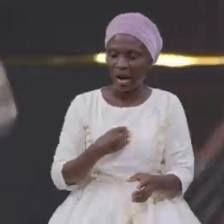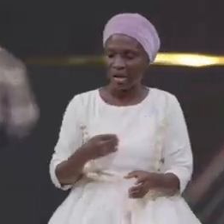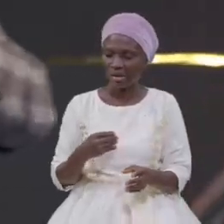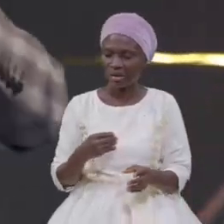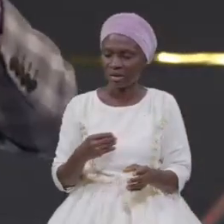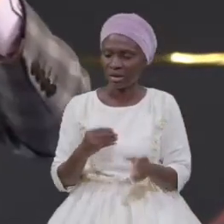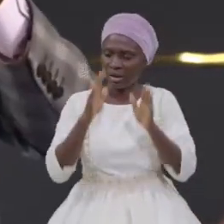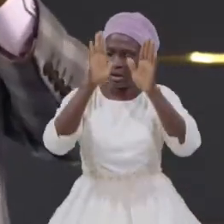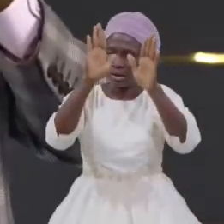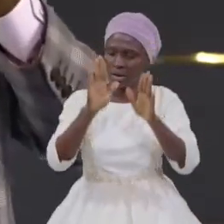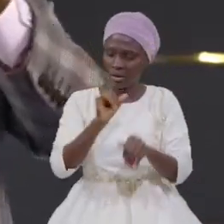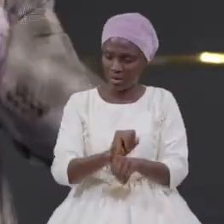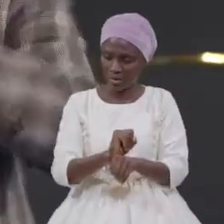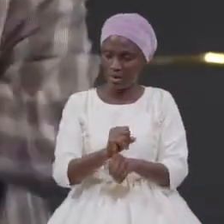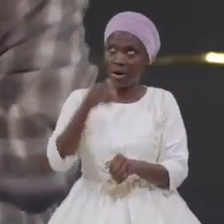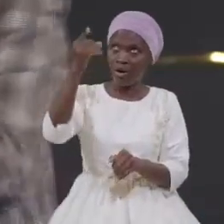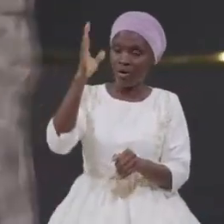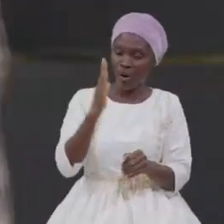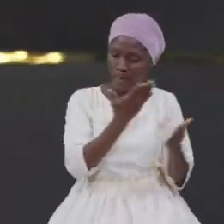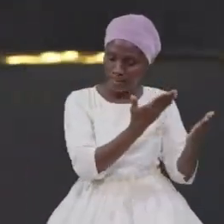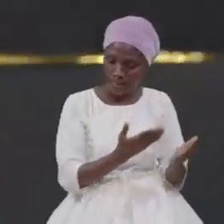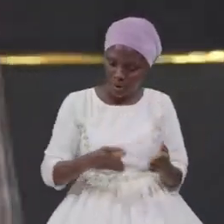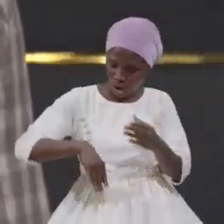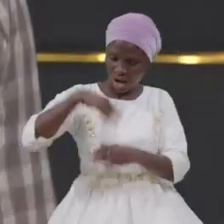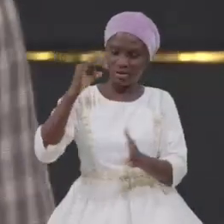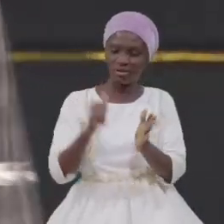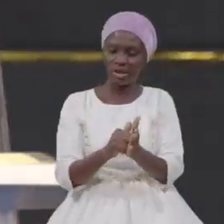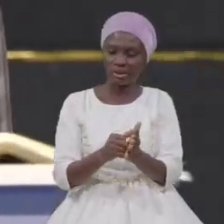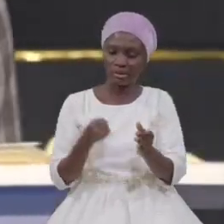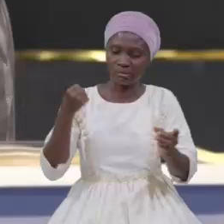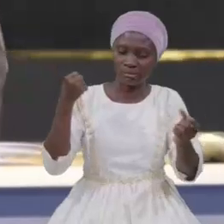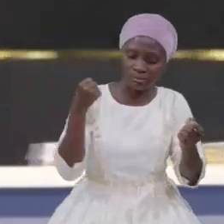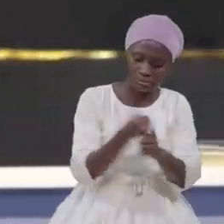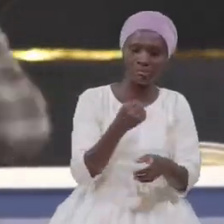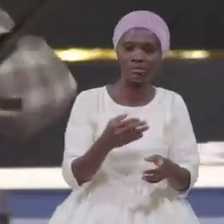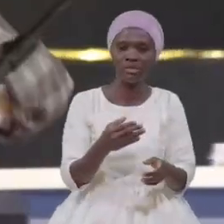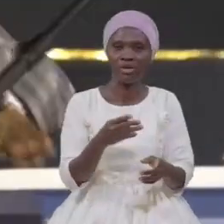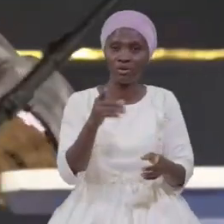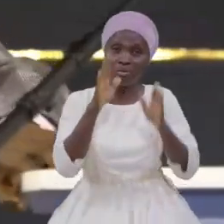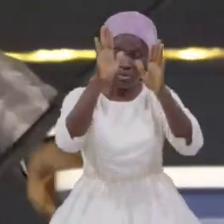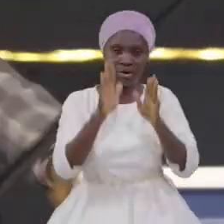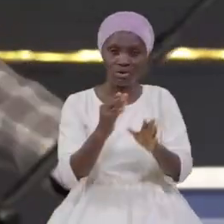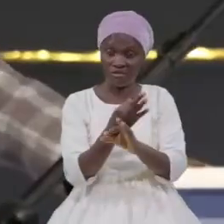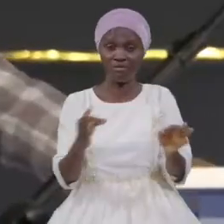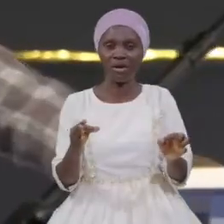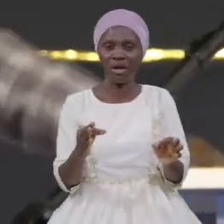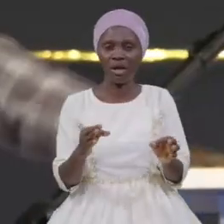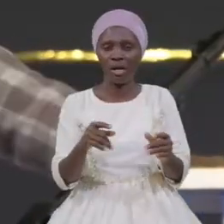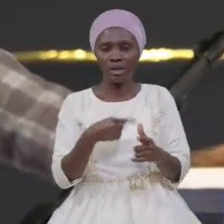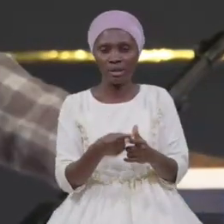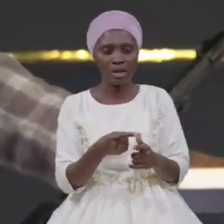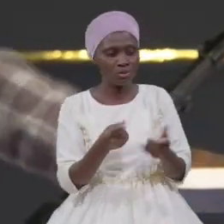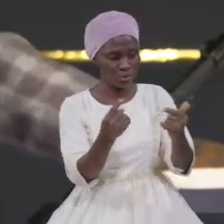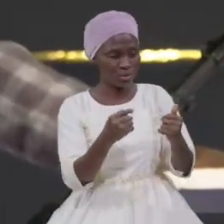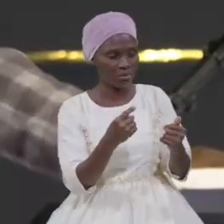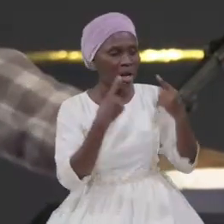God brought you out. Then you come, you tell your people, you say, today I